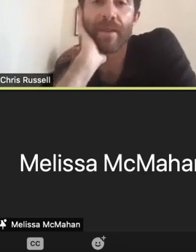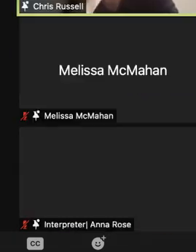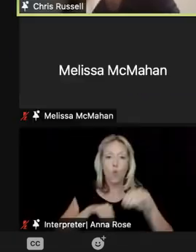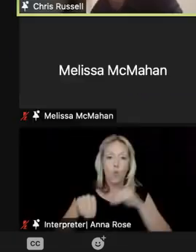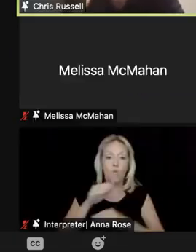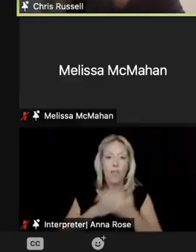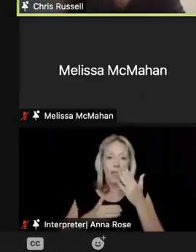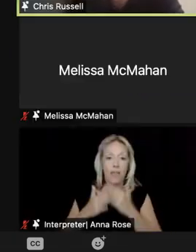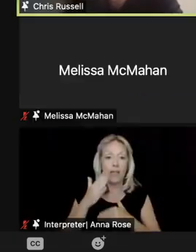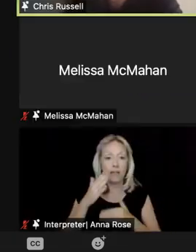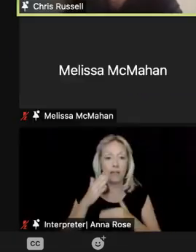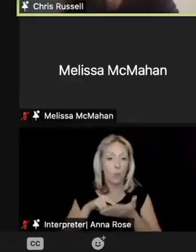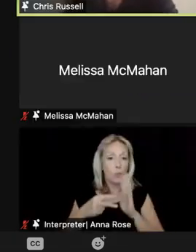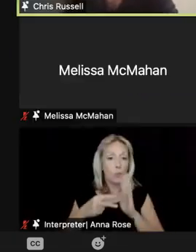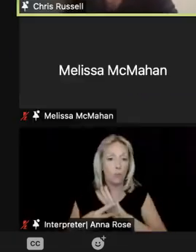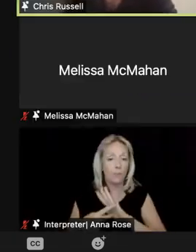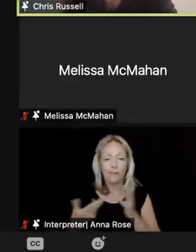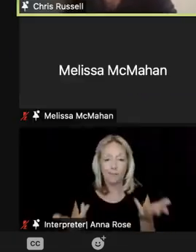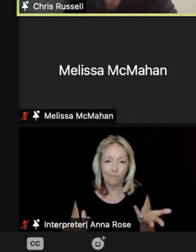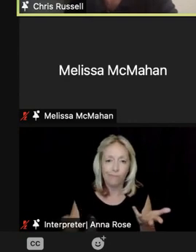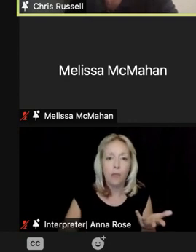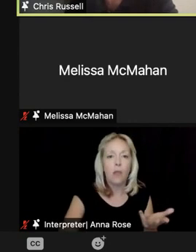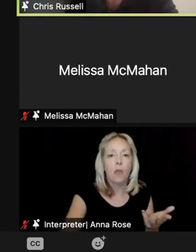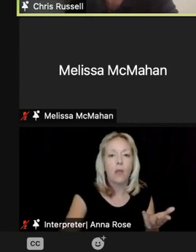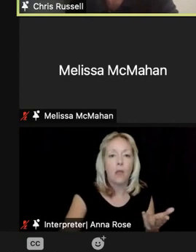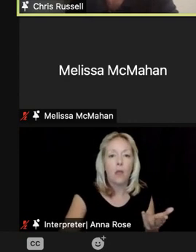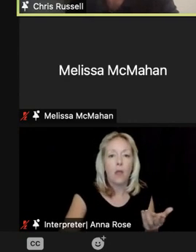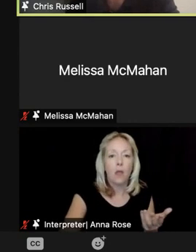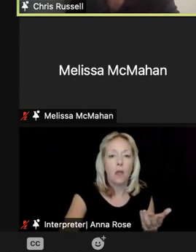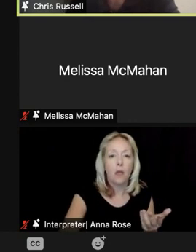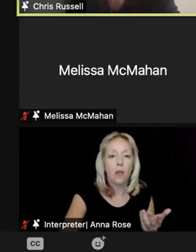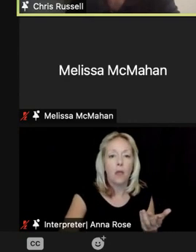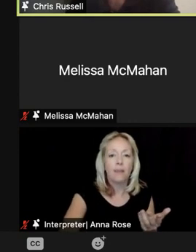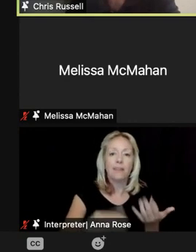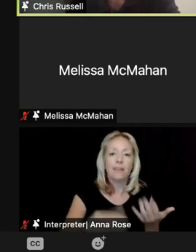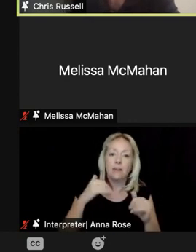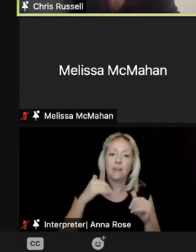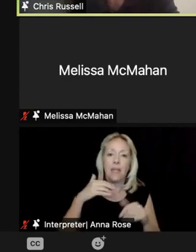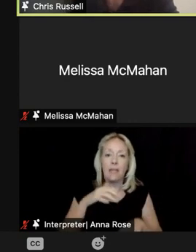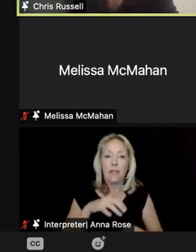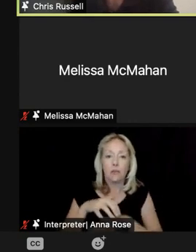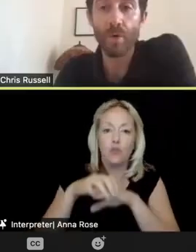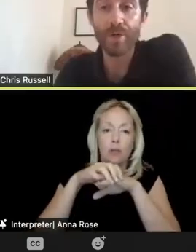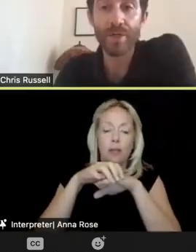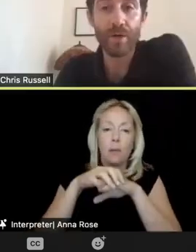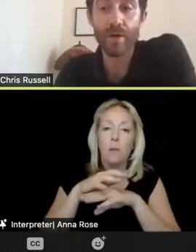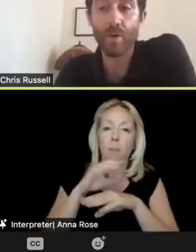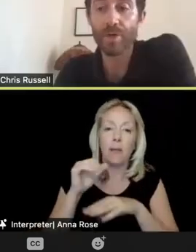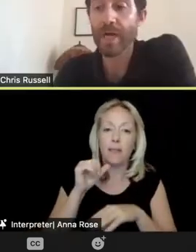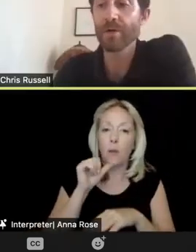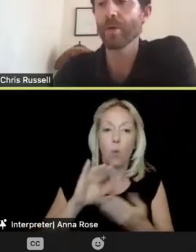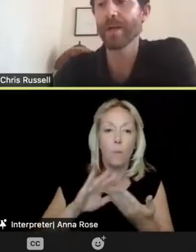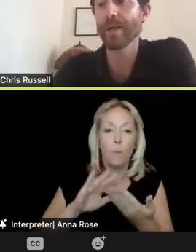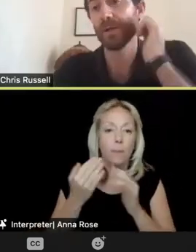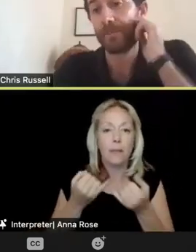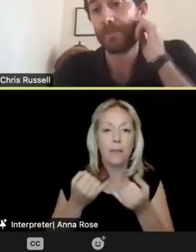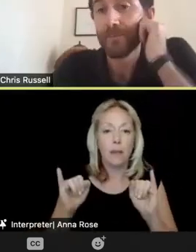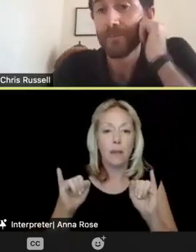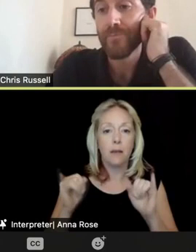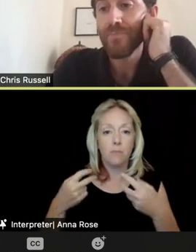hand, but that's not going to ever be an independent modality for the student, right? So you can do it as a mutual or